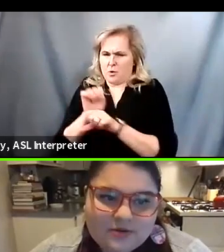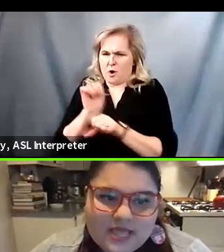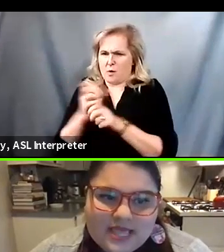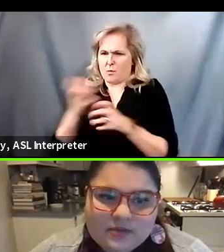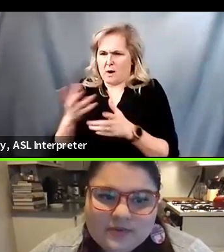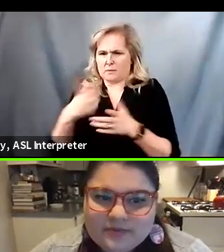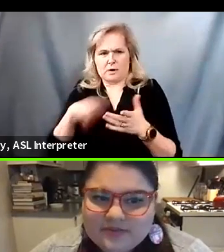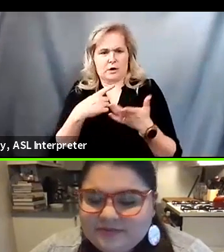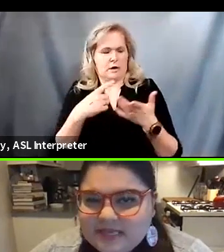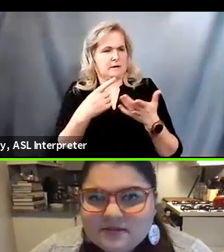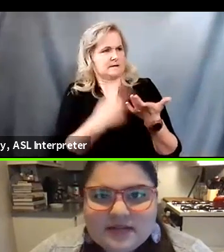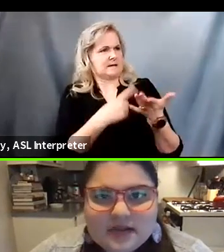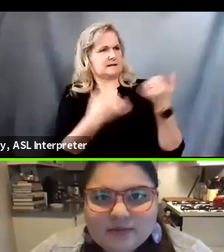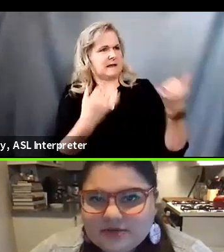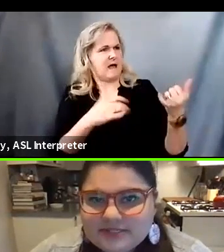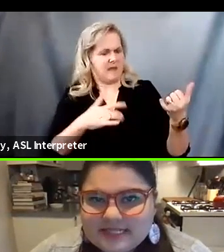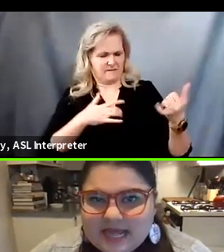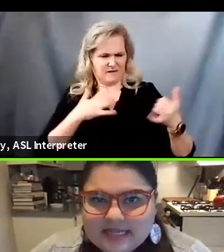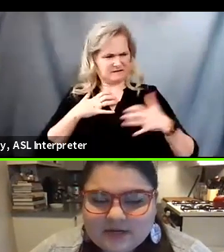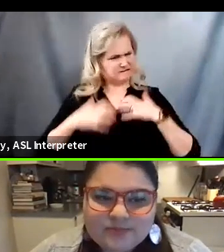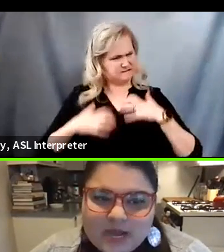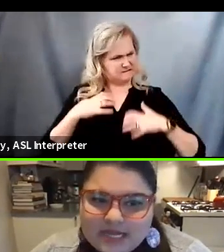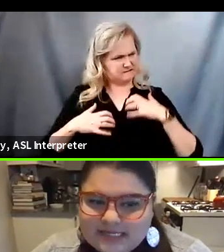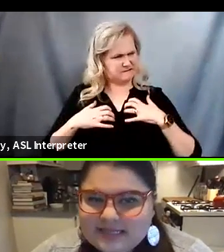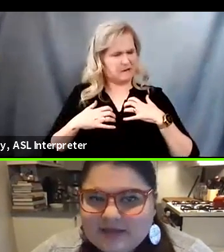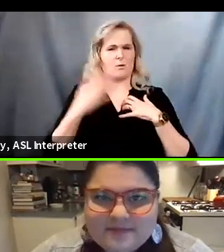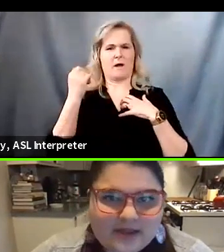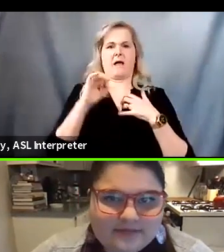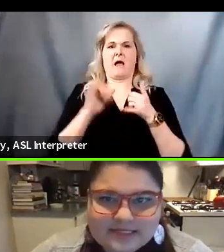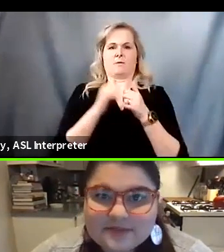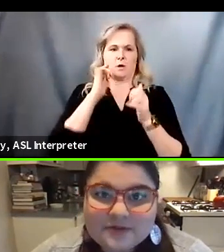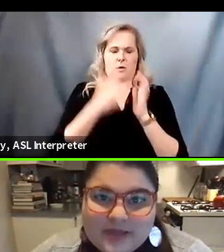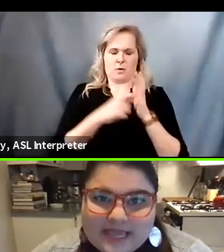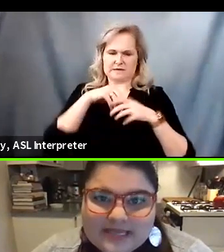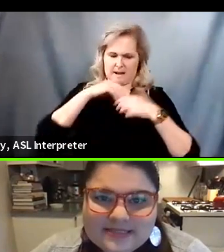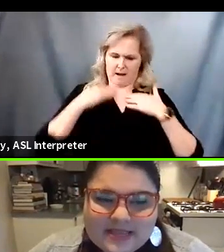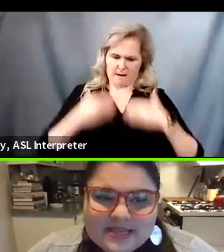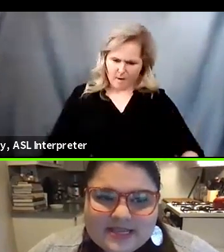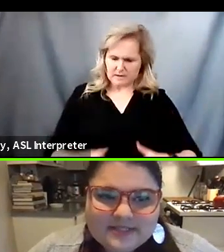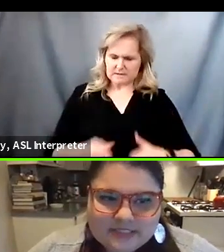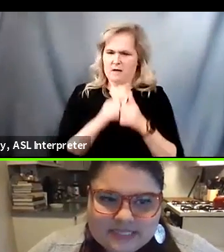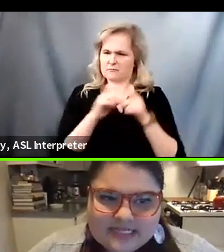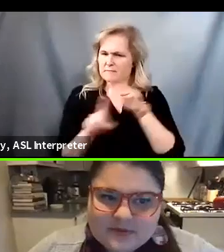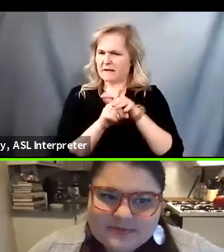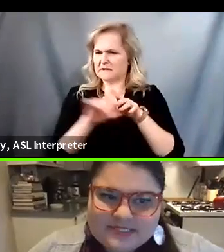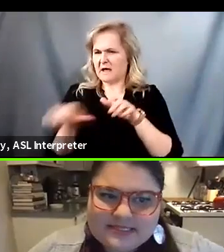now and where we feel, how we notice that in our bodies, how that manifests in other ways.